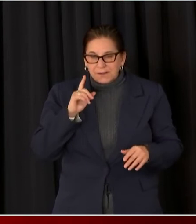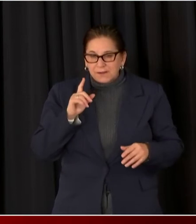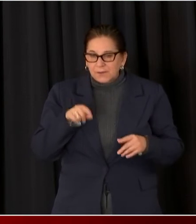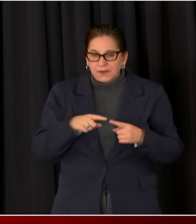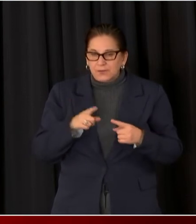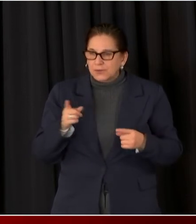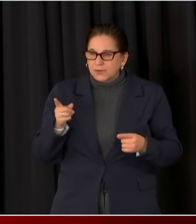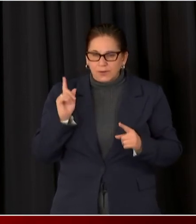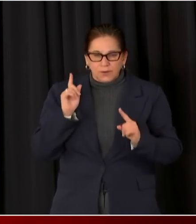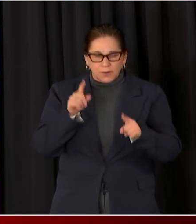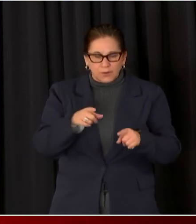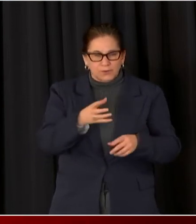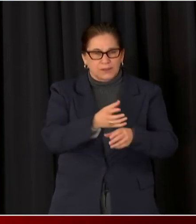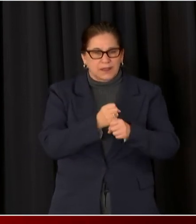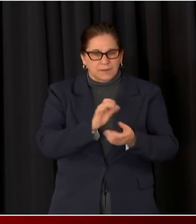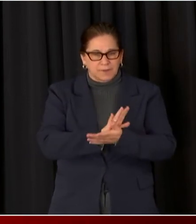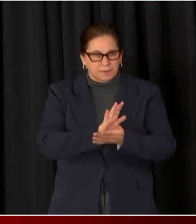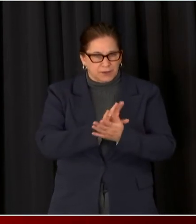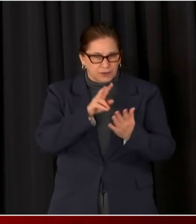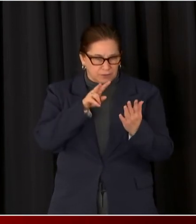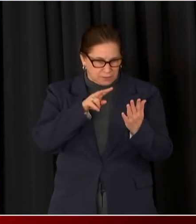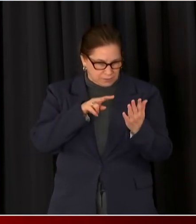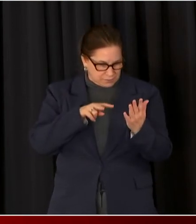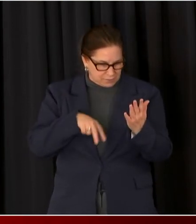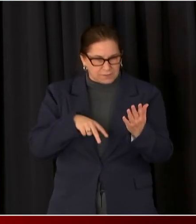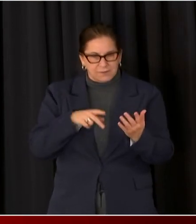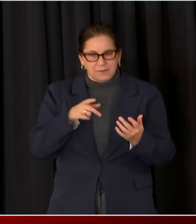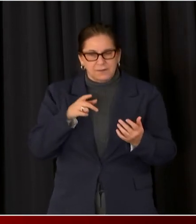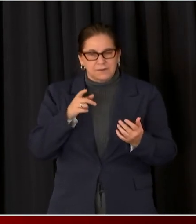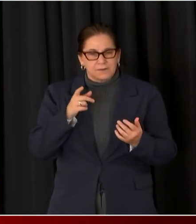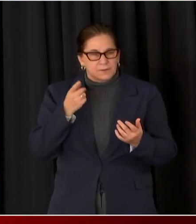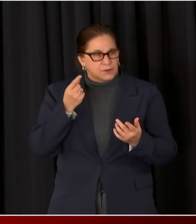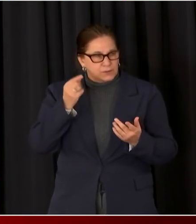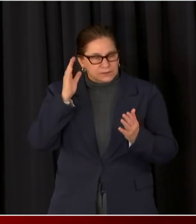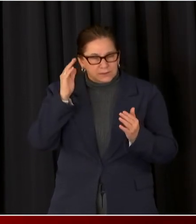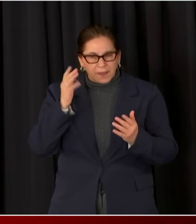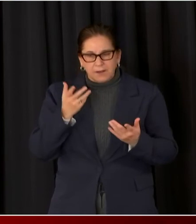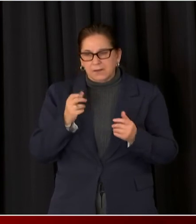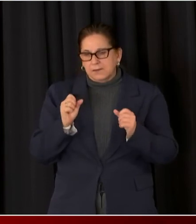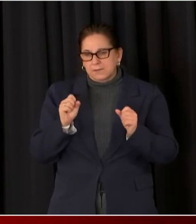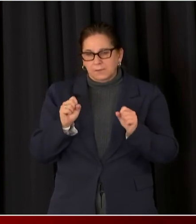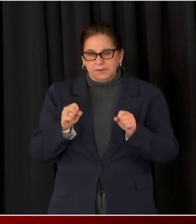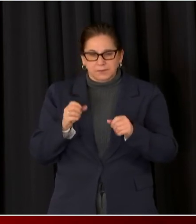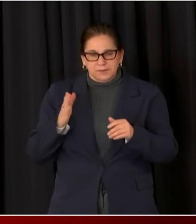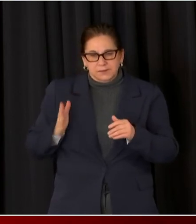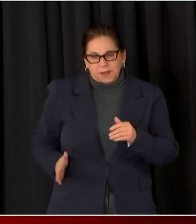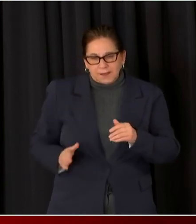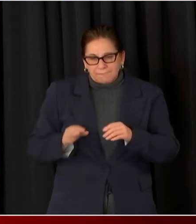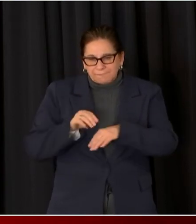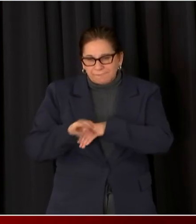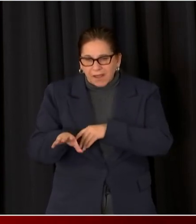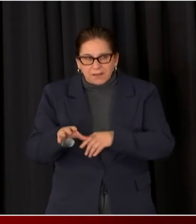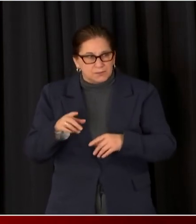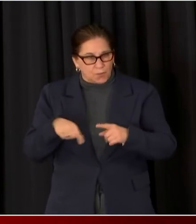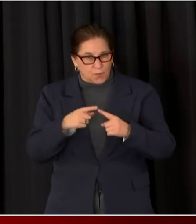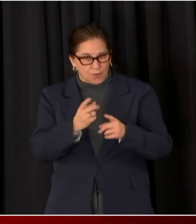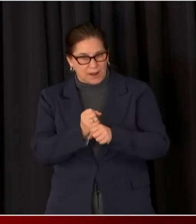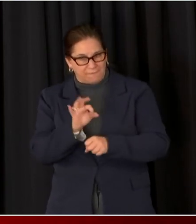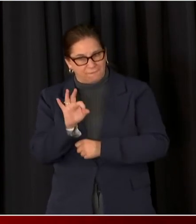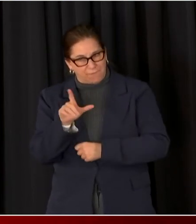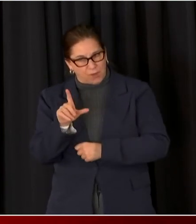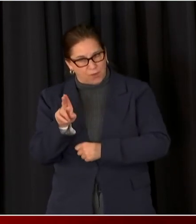that essentially tells you what to expect through the vaccination process, why you're being vaccinated, what you should expect that day, what